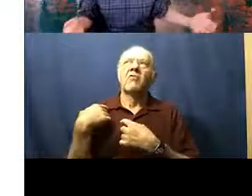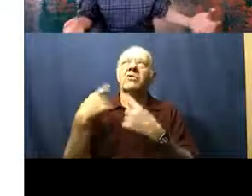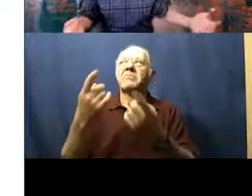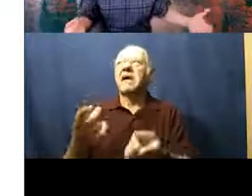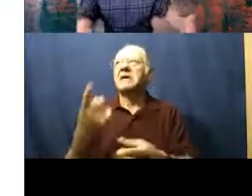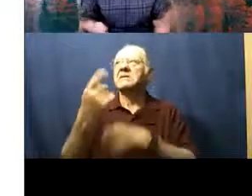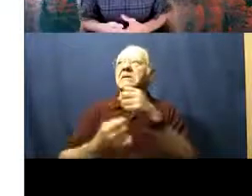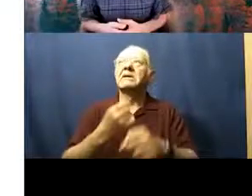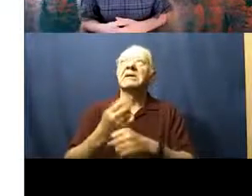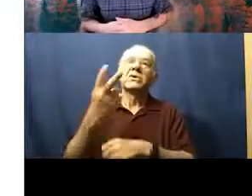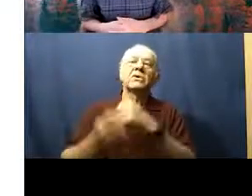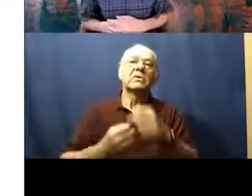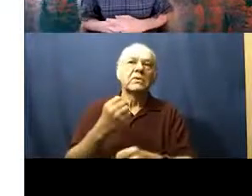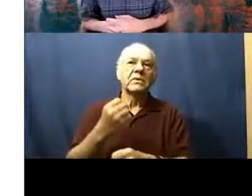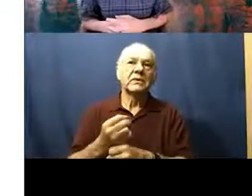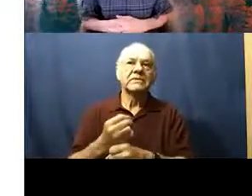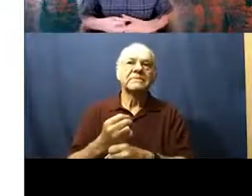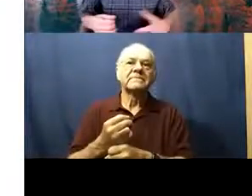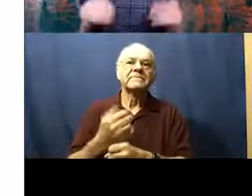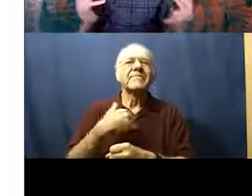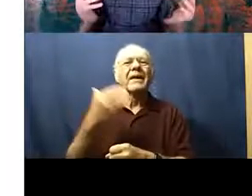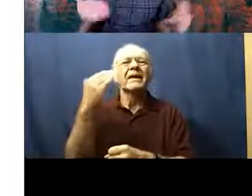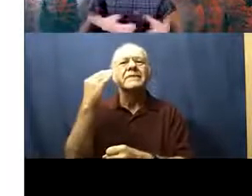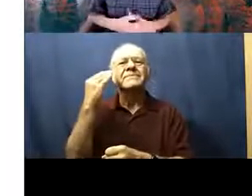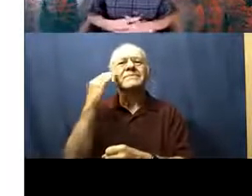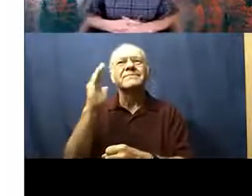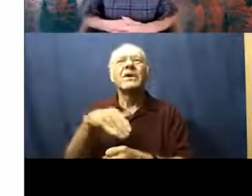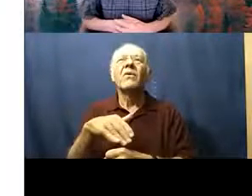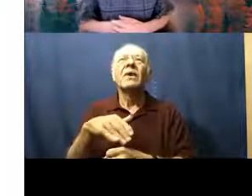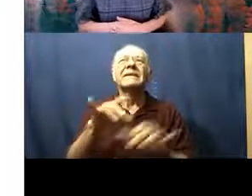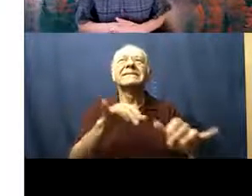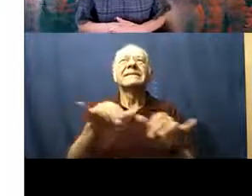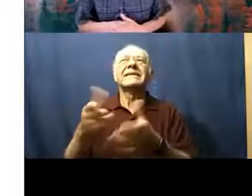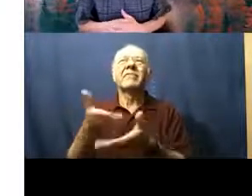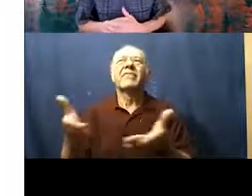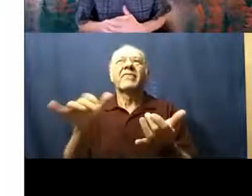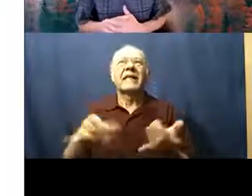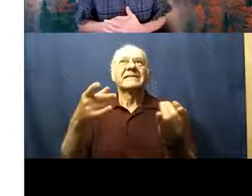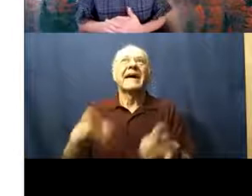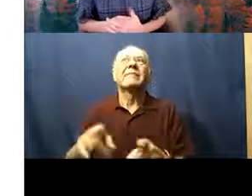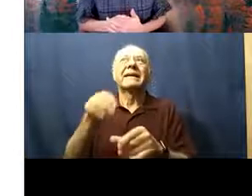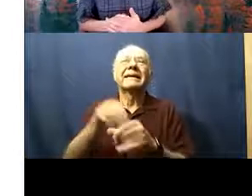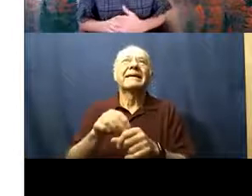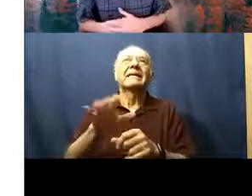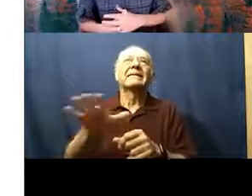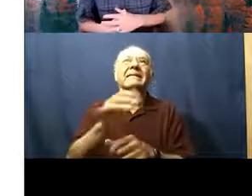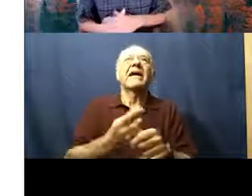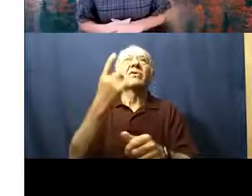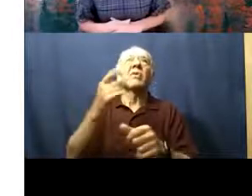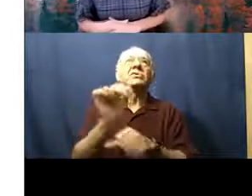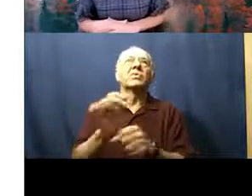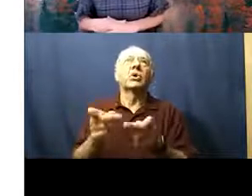year or two. And I know that it's in some ways the same stuff that's been happening in everybody's